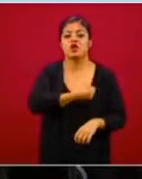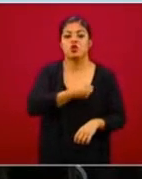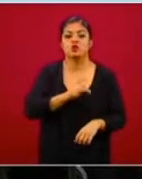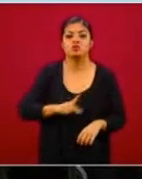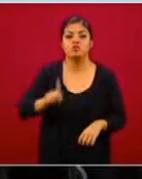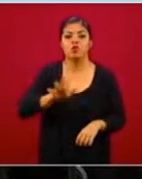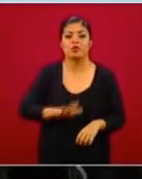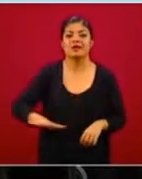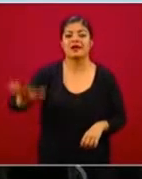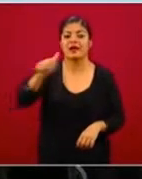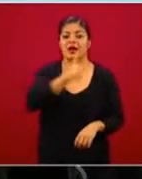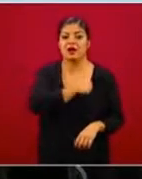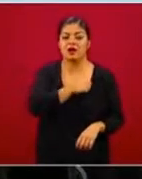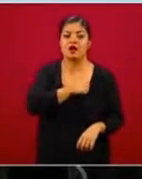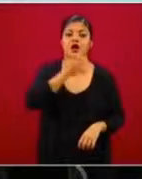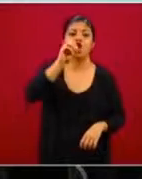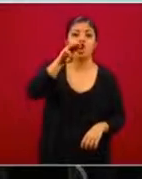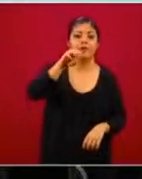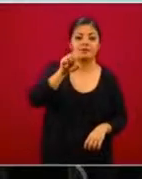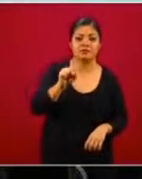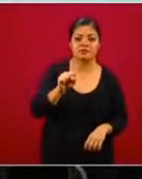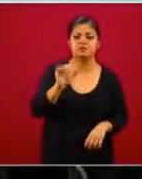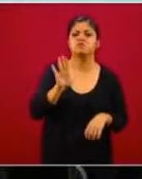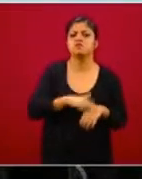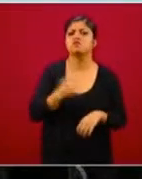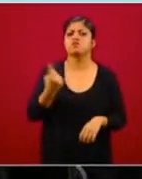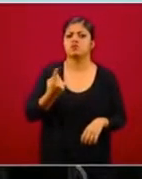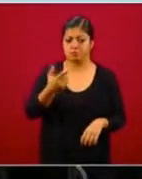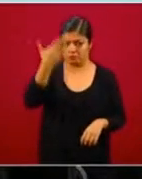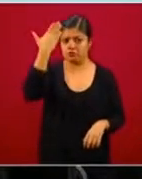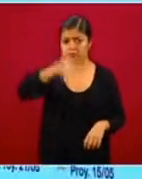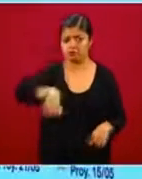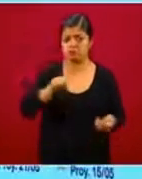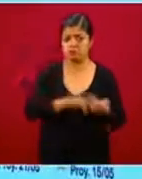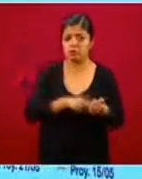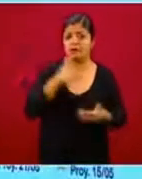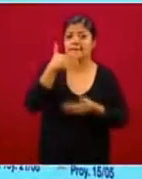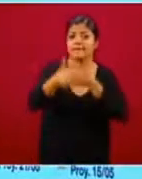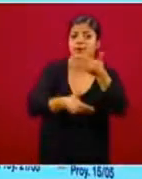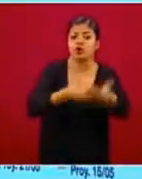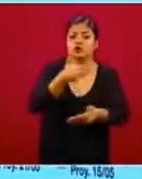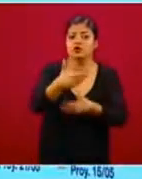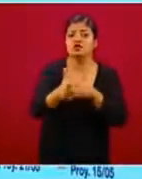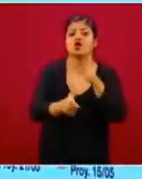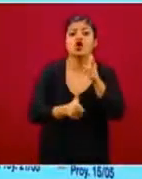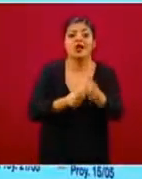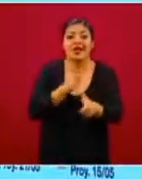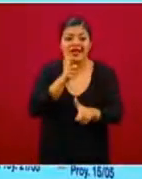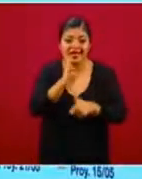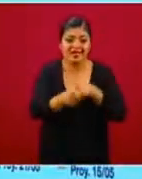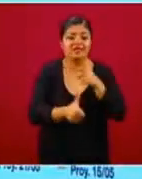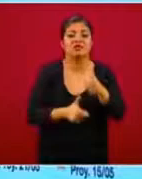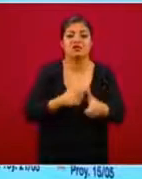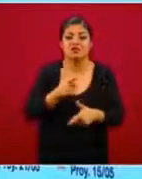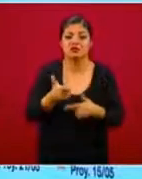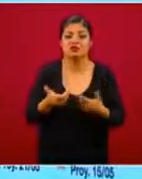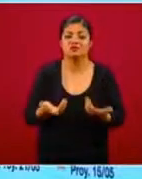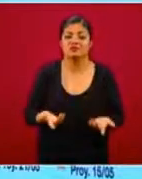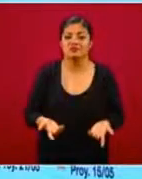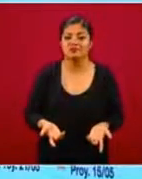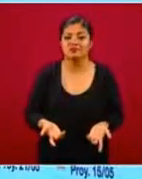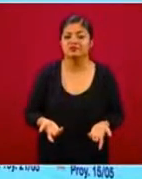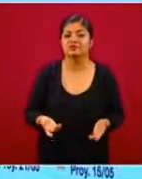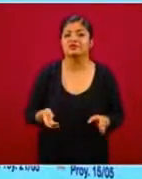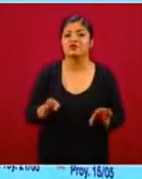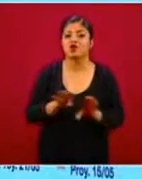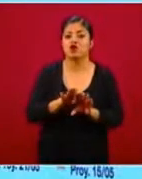of the country. This happens in the US, Health Agency in Canada, the WHO, because we know that